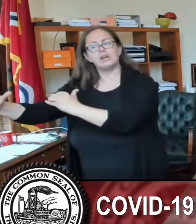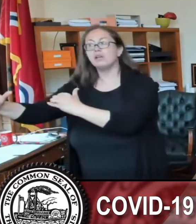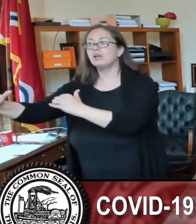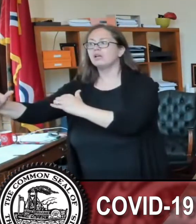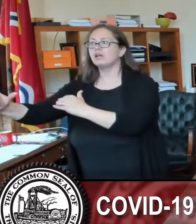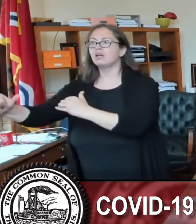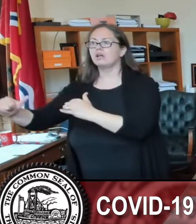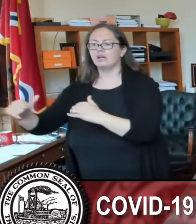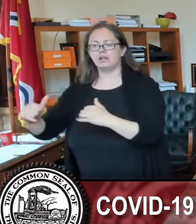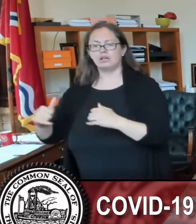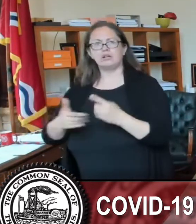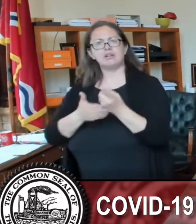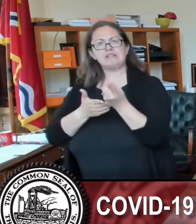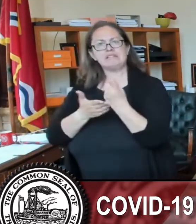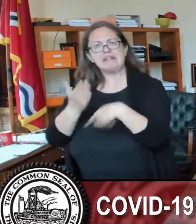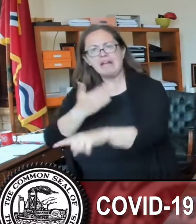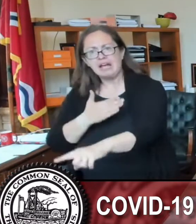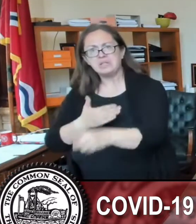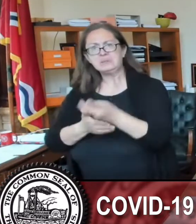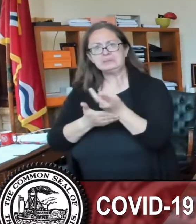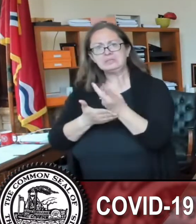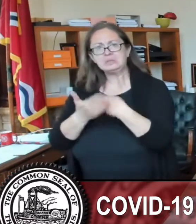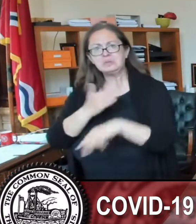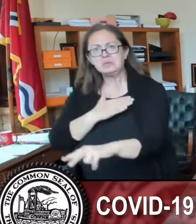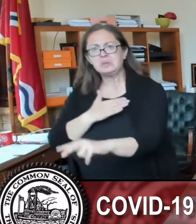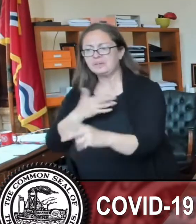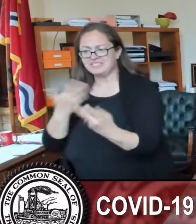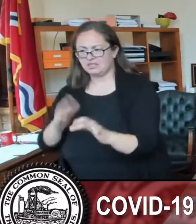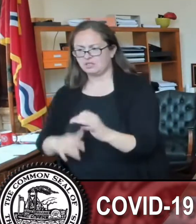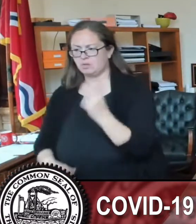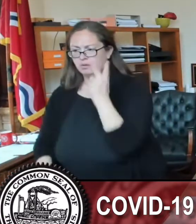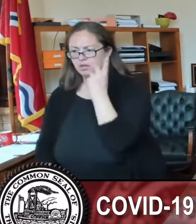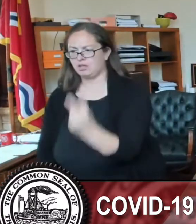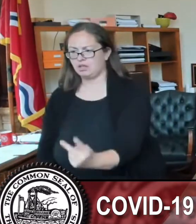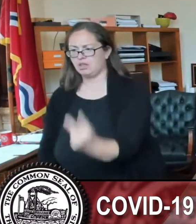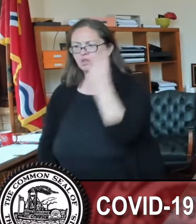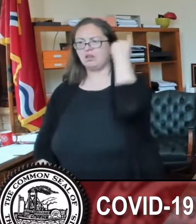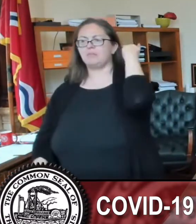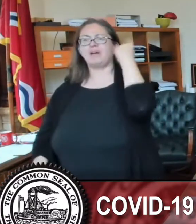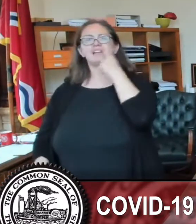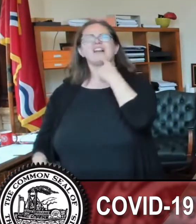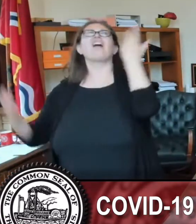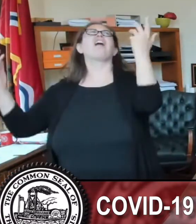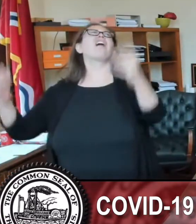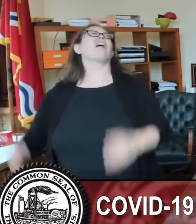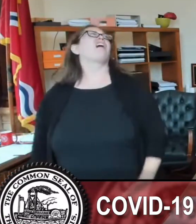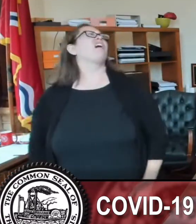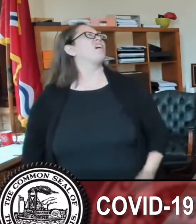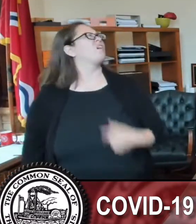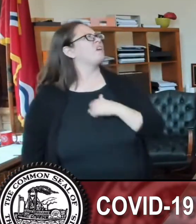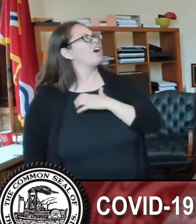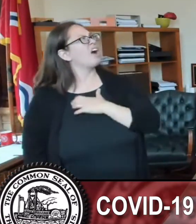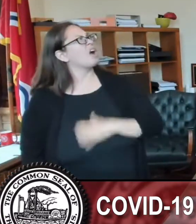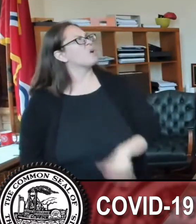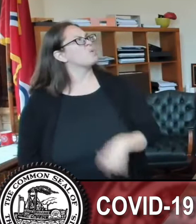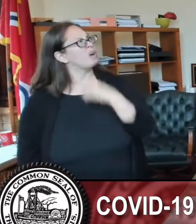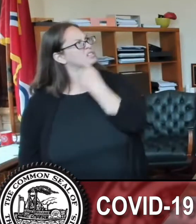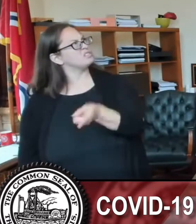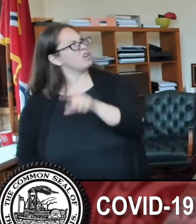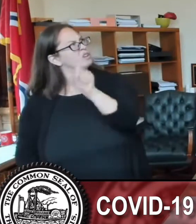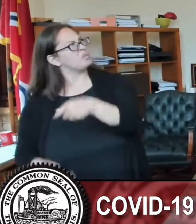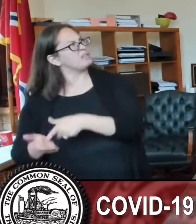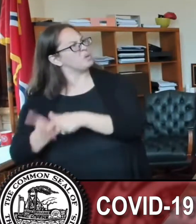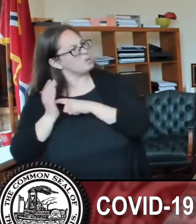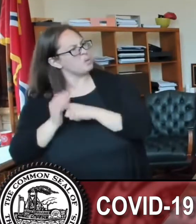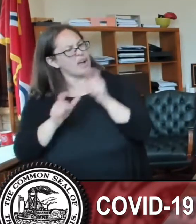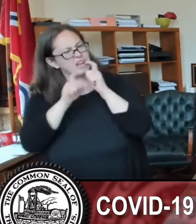a week or 2 weeks and saying, I wish we would have made people wear masks. I wish we